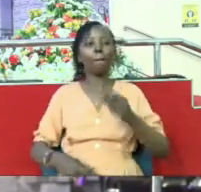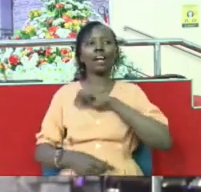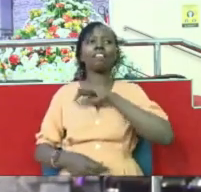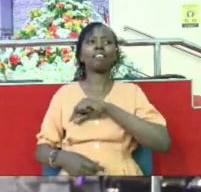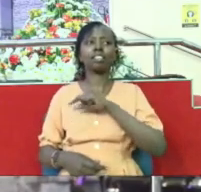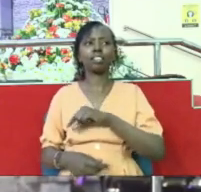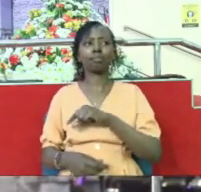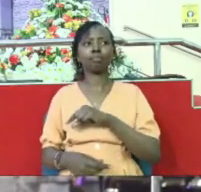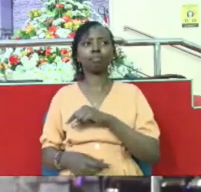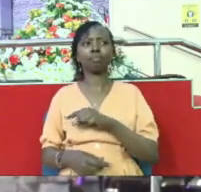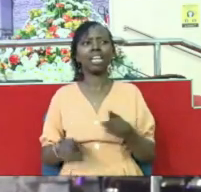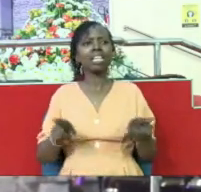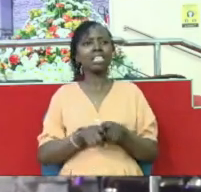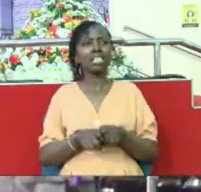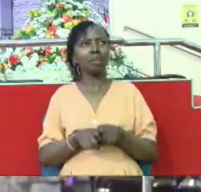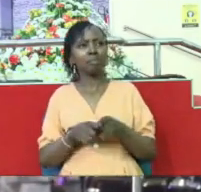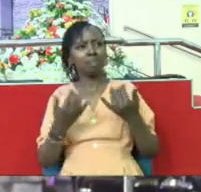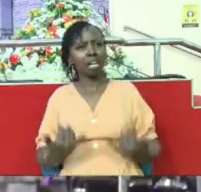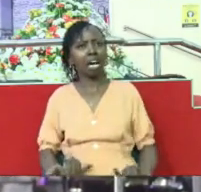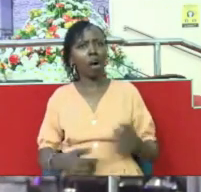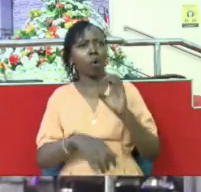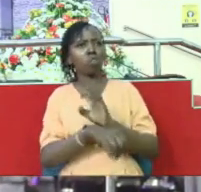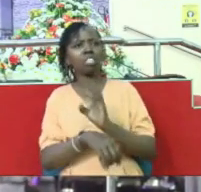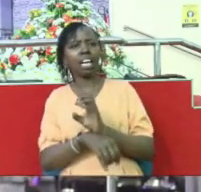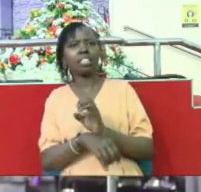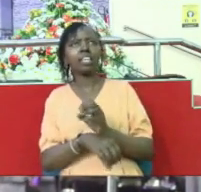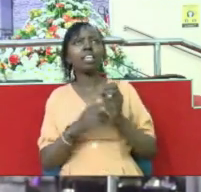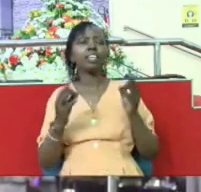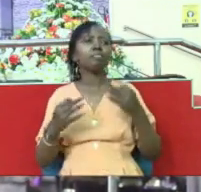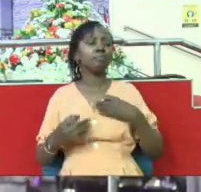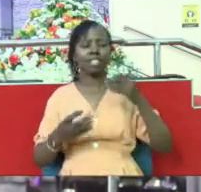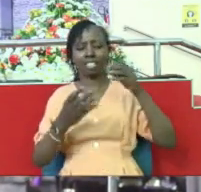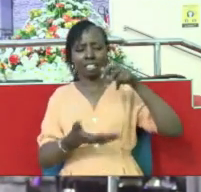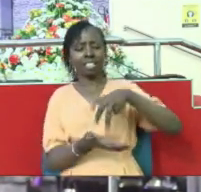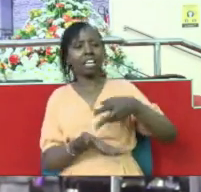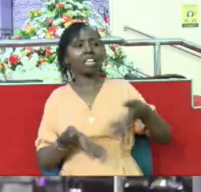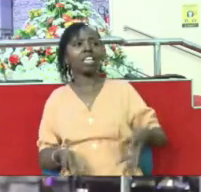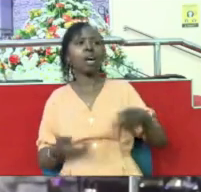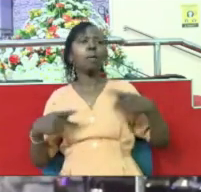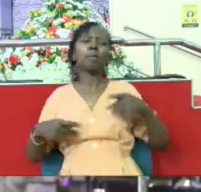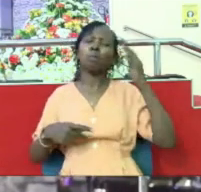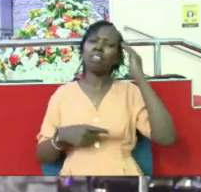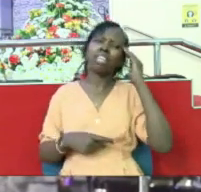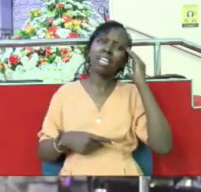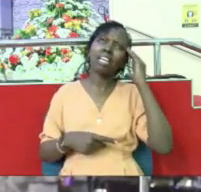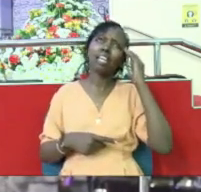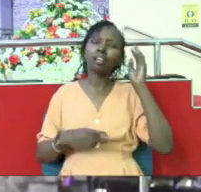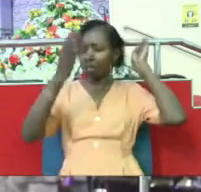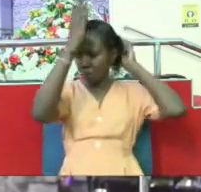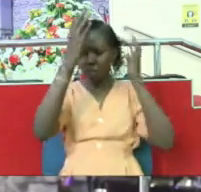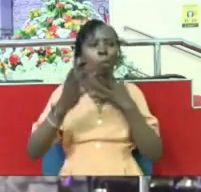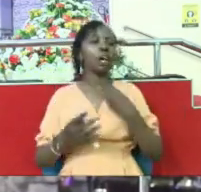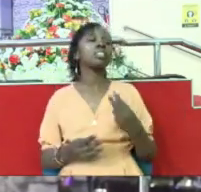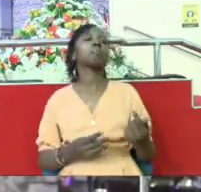You know, makanisa inaitwa makanisa. Bishop akisimama ni pesa. Pesa anafikiria zinaokotwa wapi. You know, that kind of a